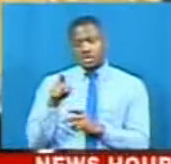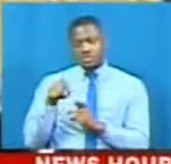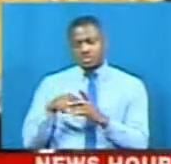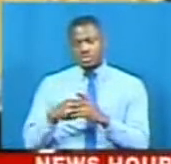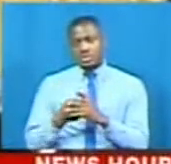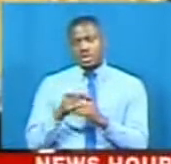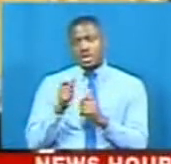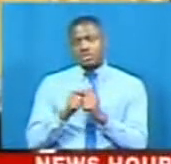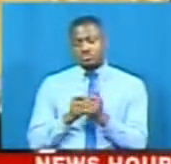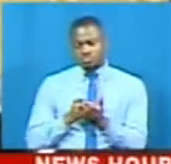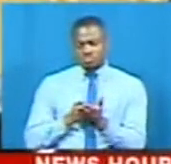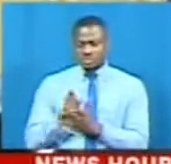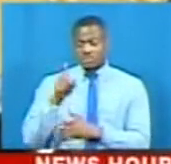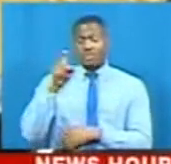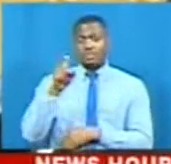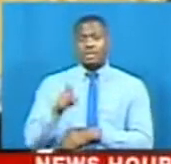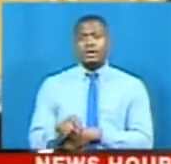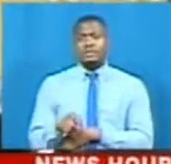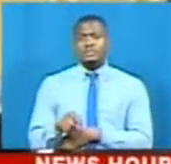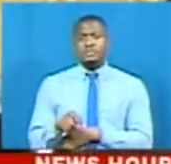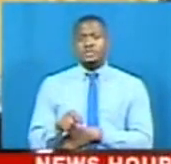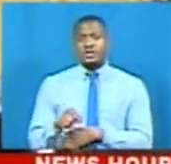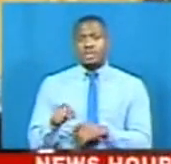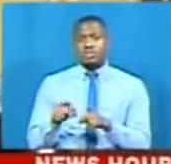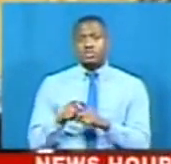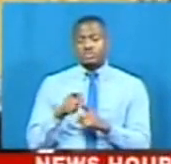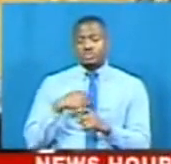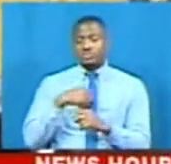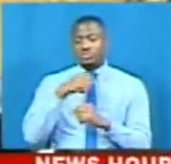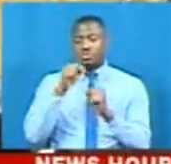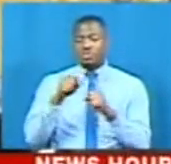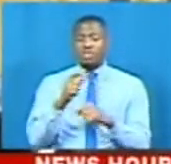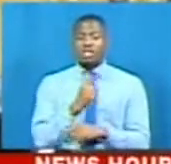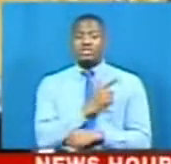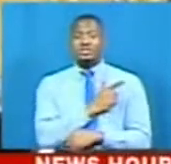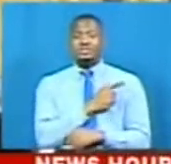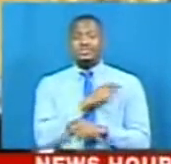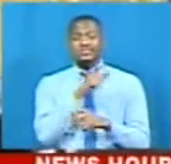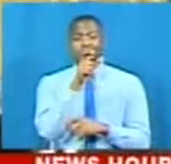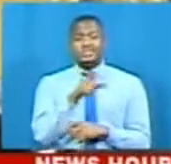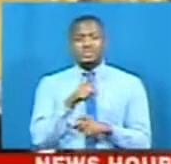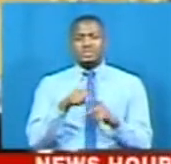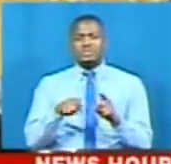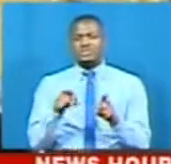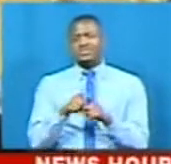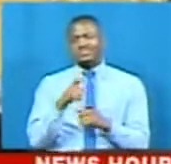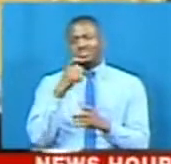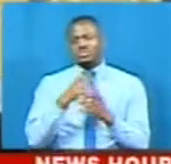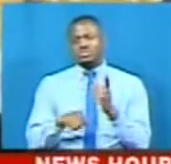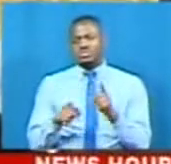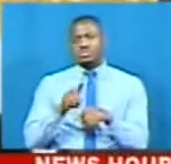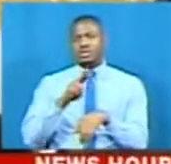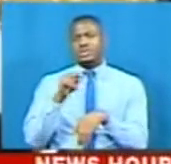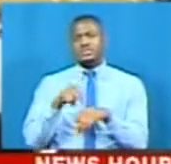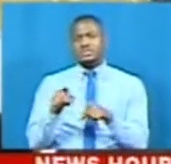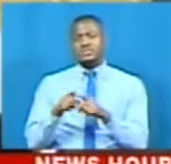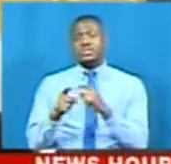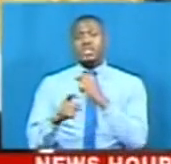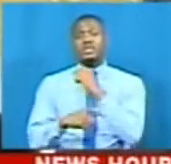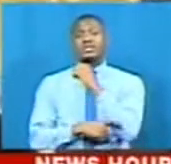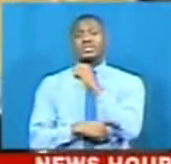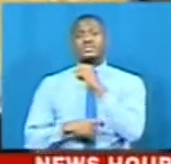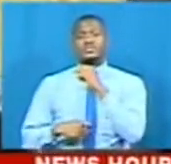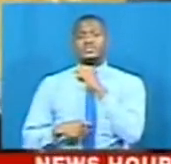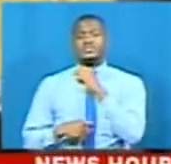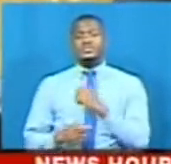Honesty is the starting point for any civil servant, but an incompetent or lazy person can be just as costly to the nation as a